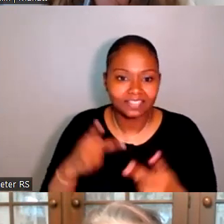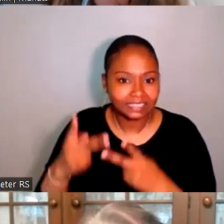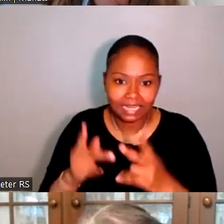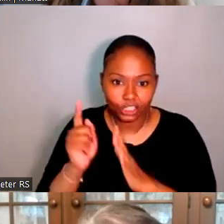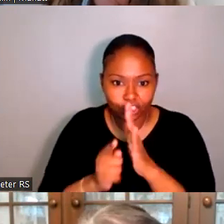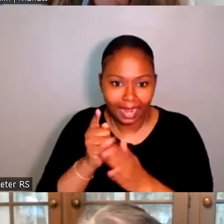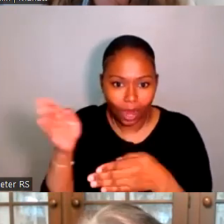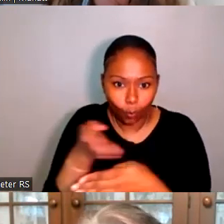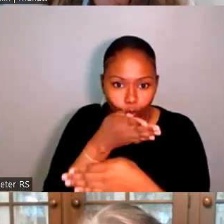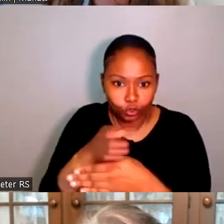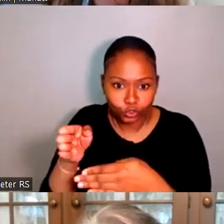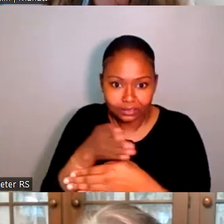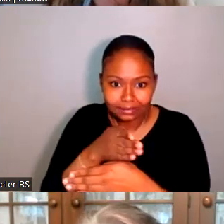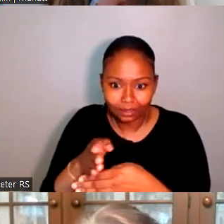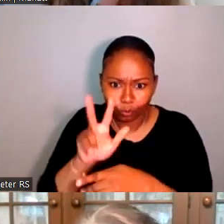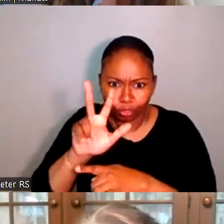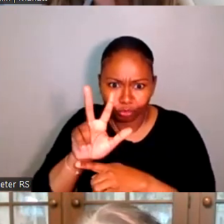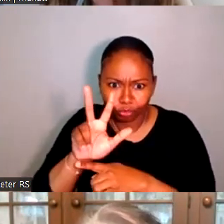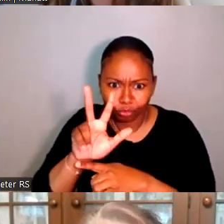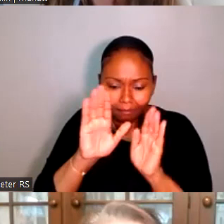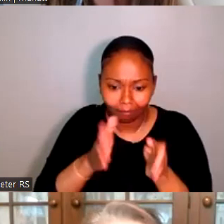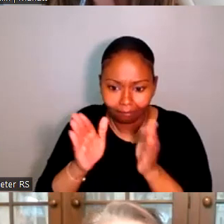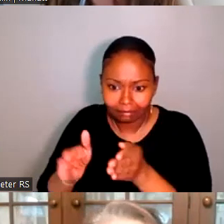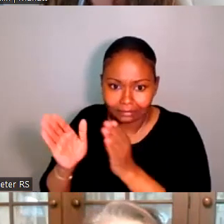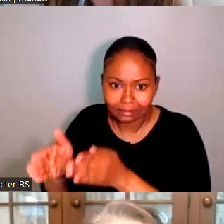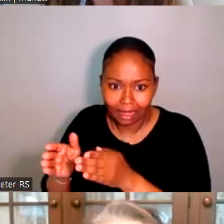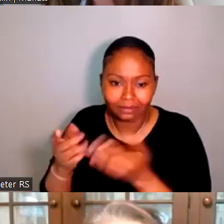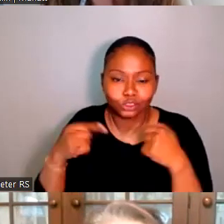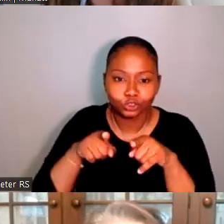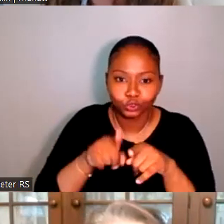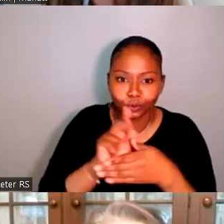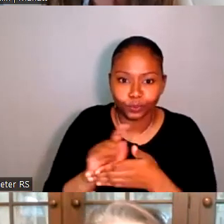at there were 3 slots during the